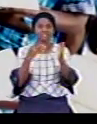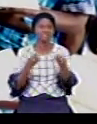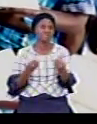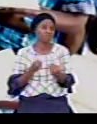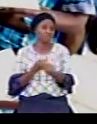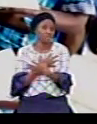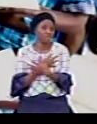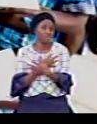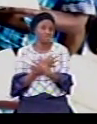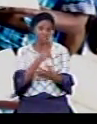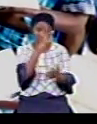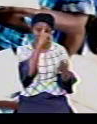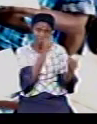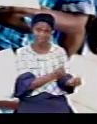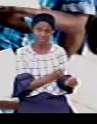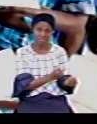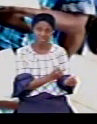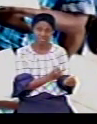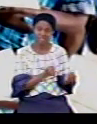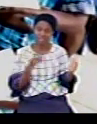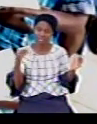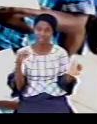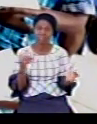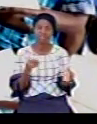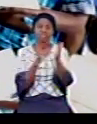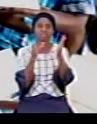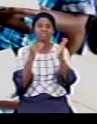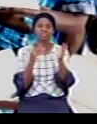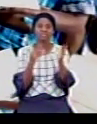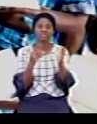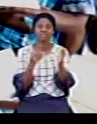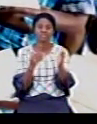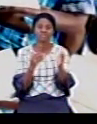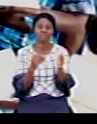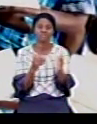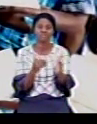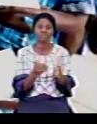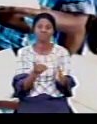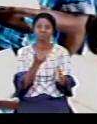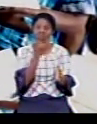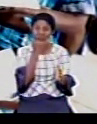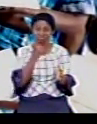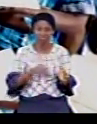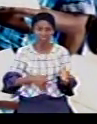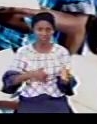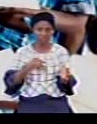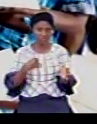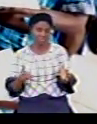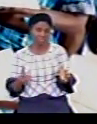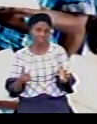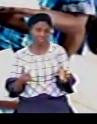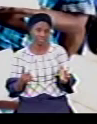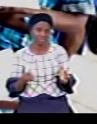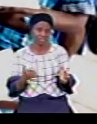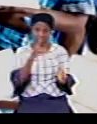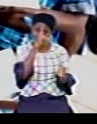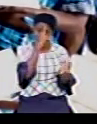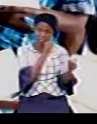Faith contradicts contrary feeling.